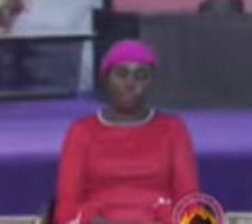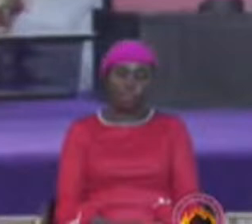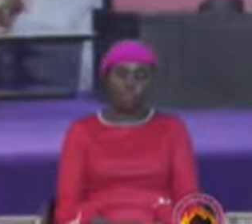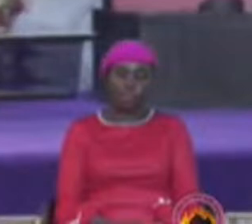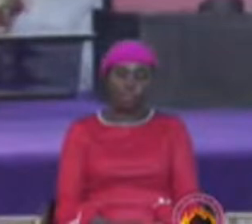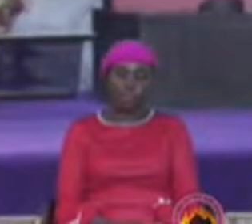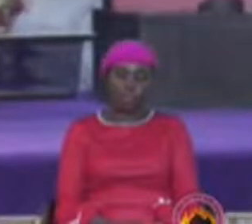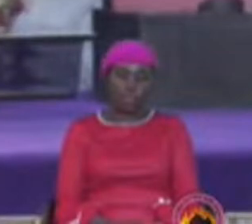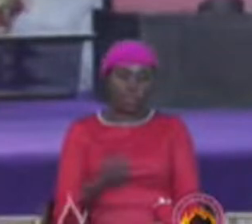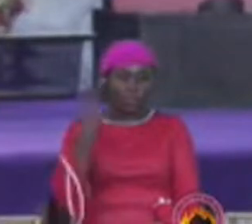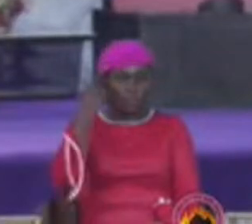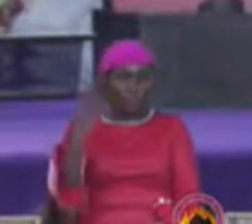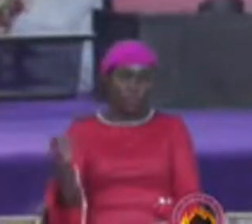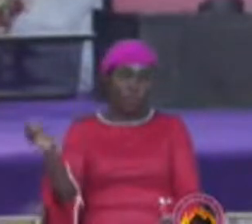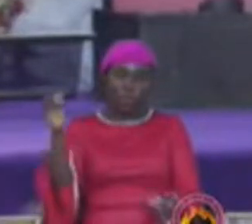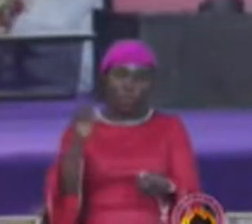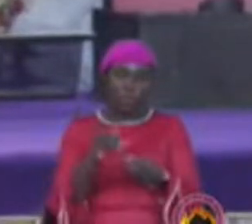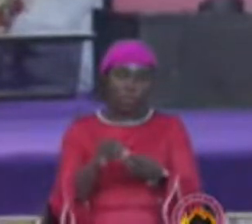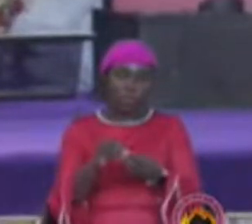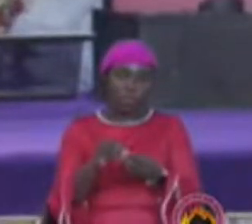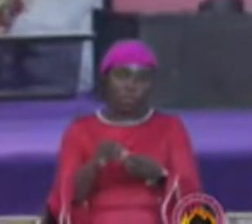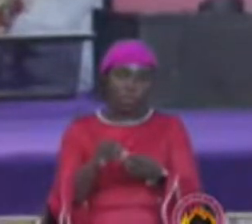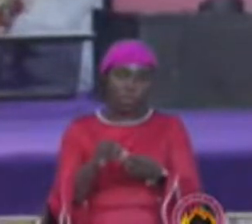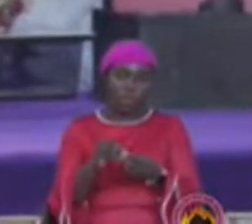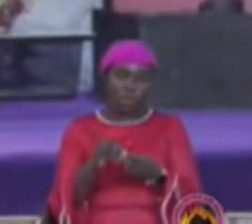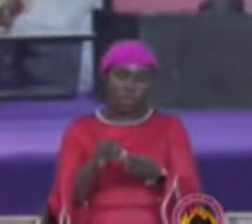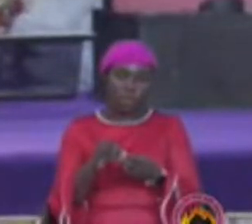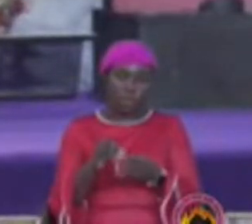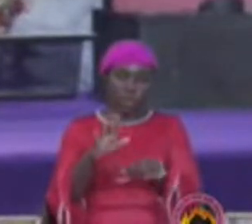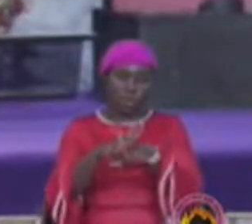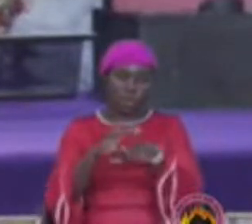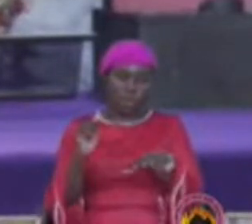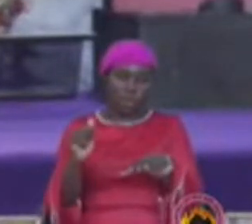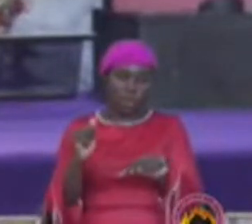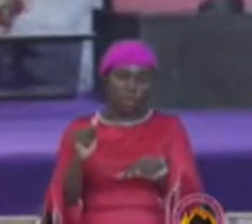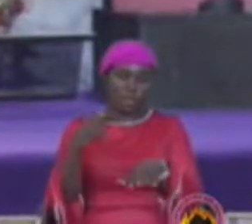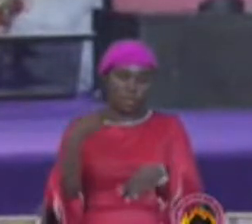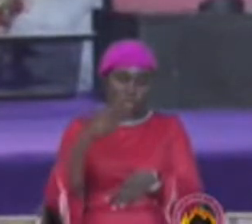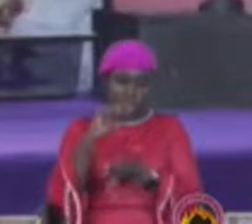further inquiries, you can please call